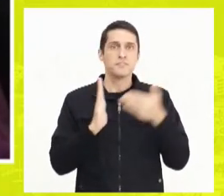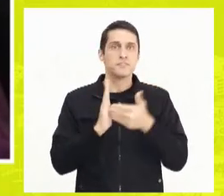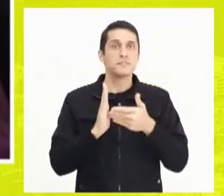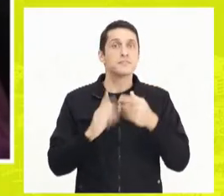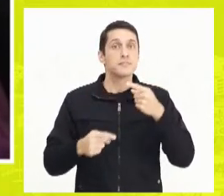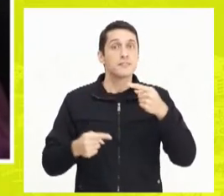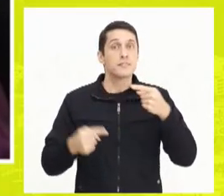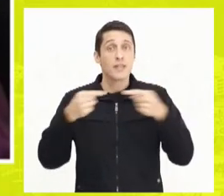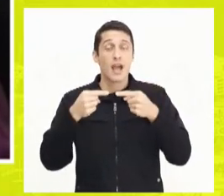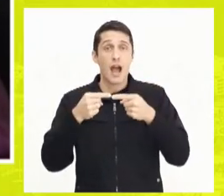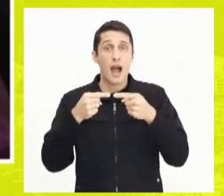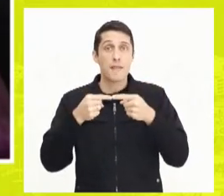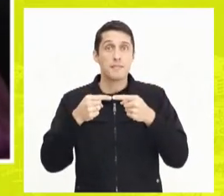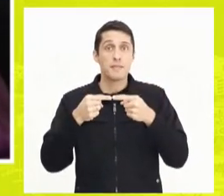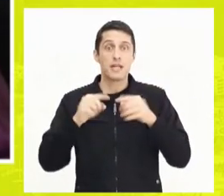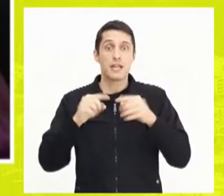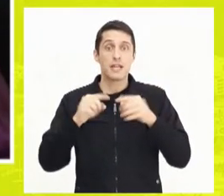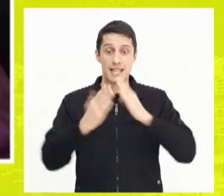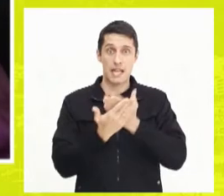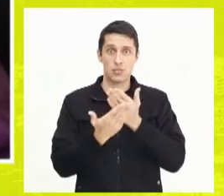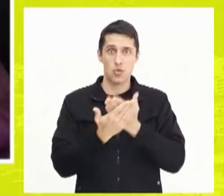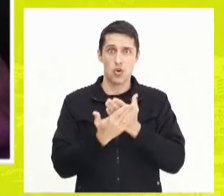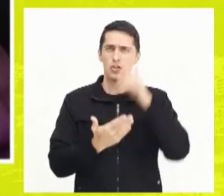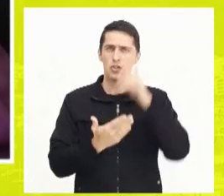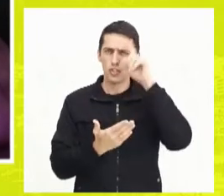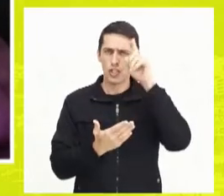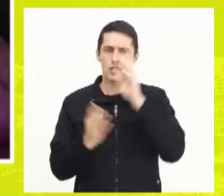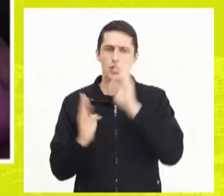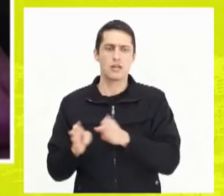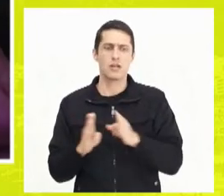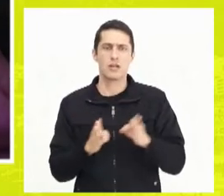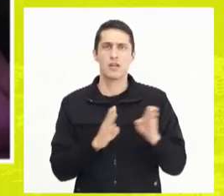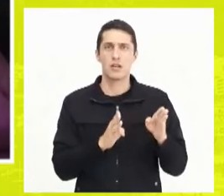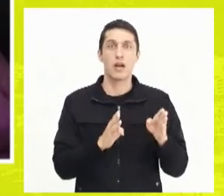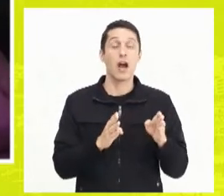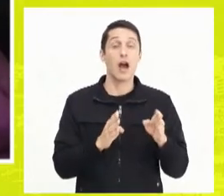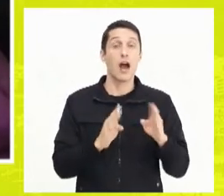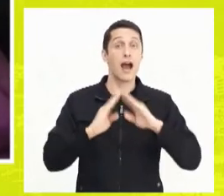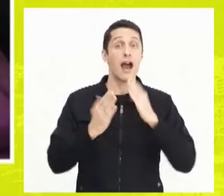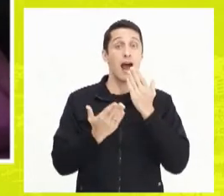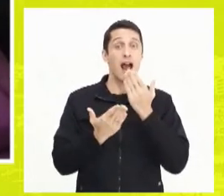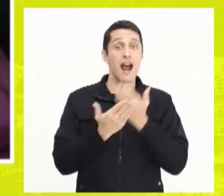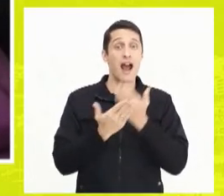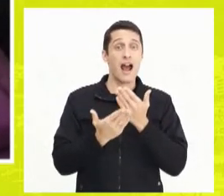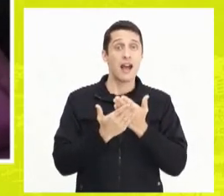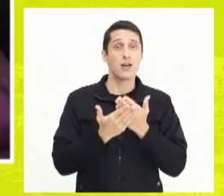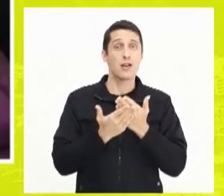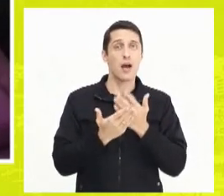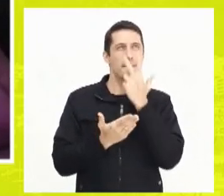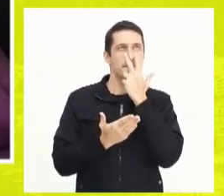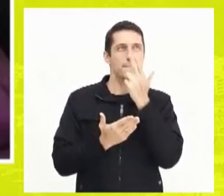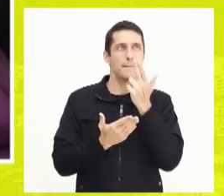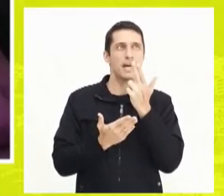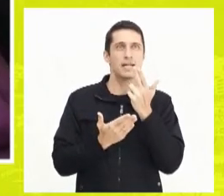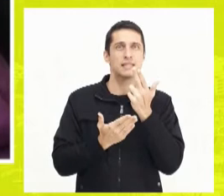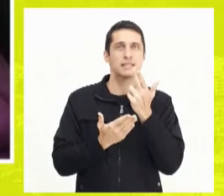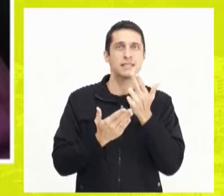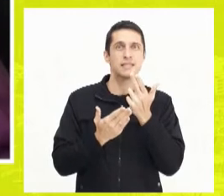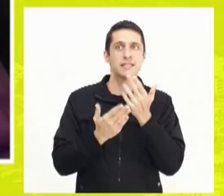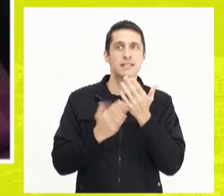the internet available to teachers for for them to even plan their classes so